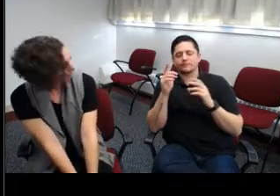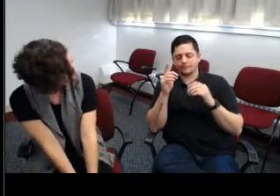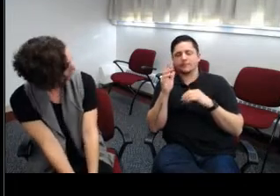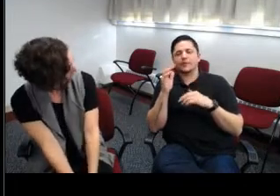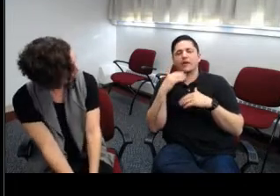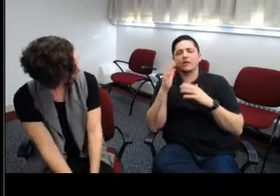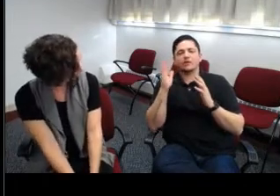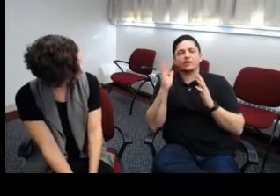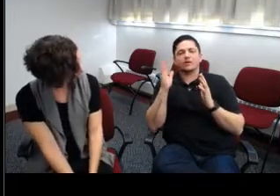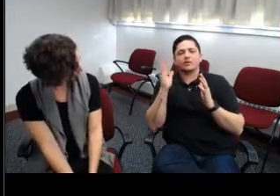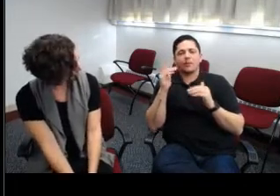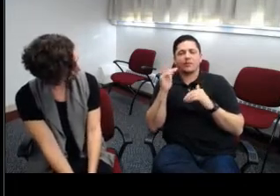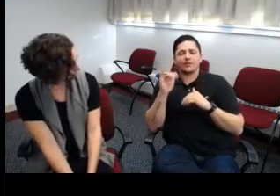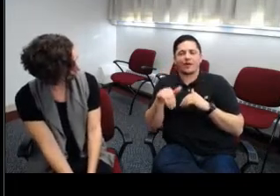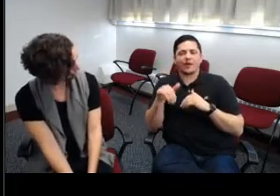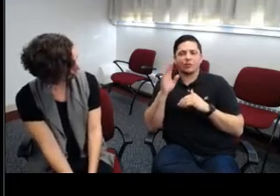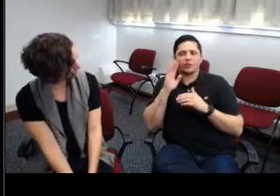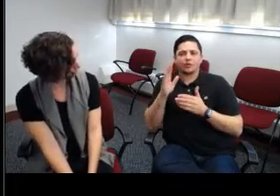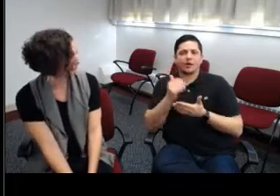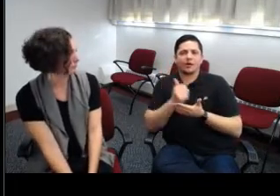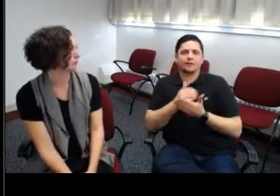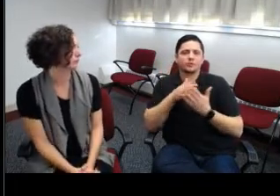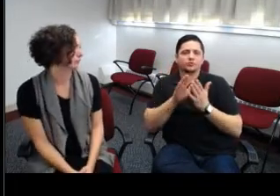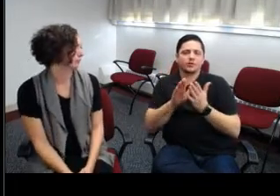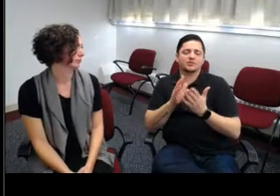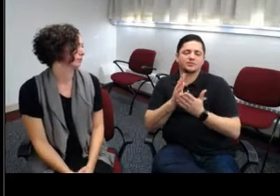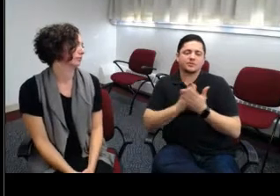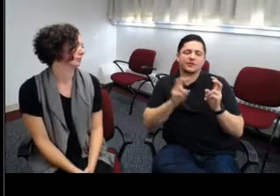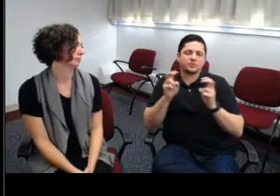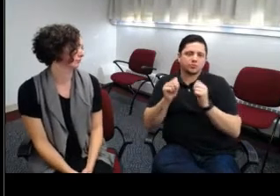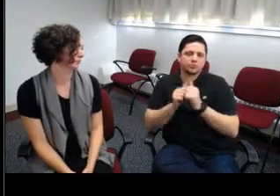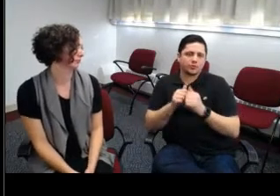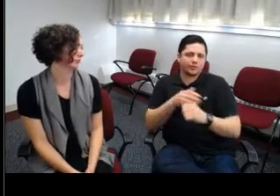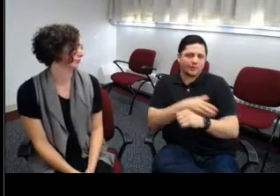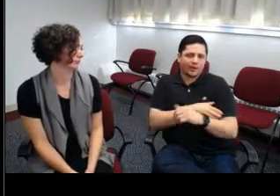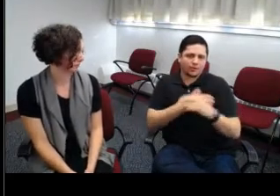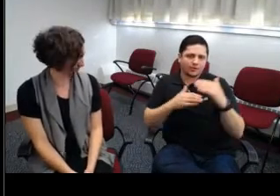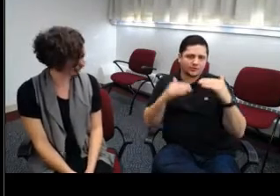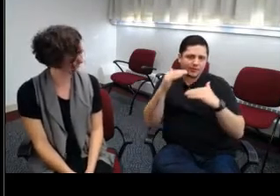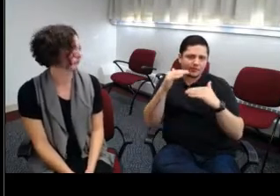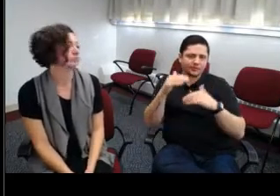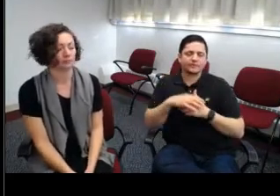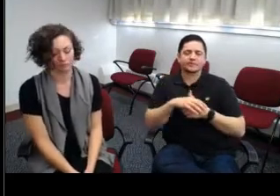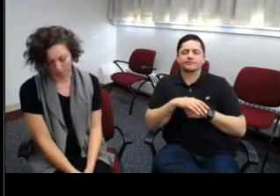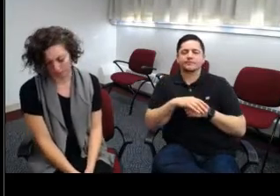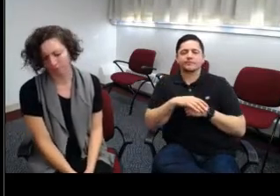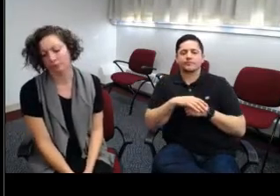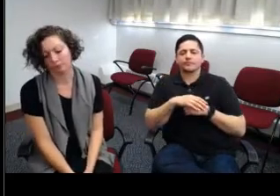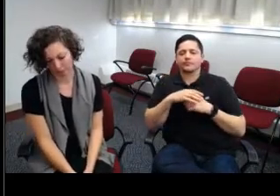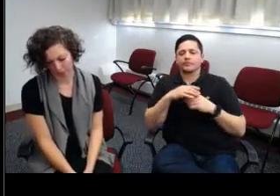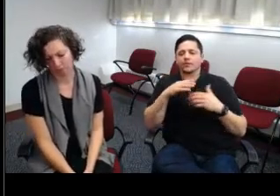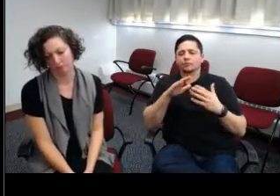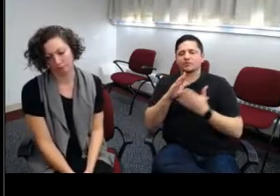motivational enhancement therapy. And I'm hoping that that would help